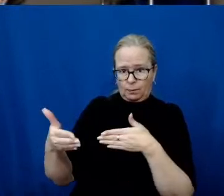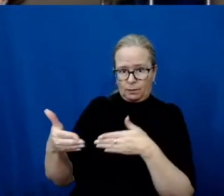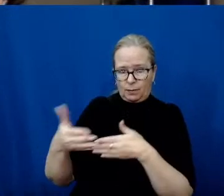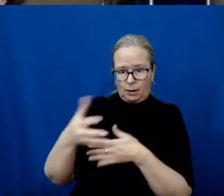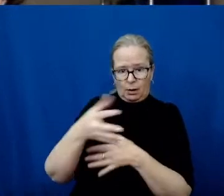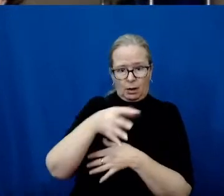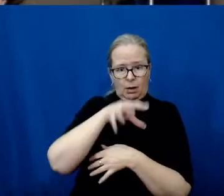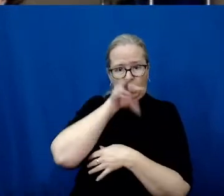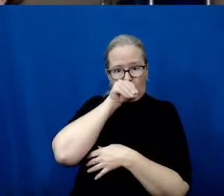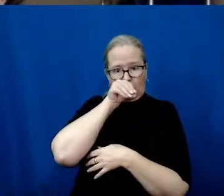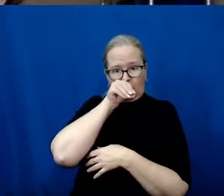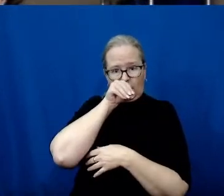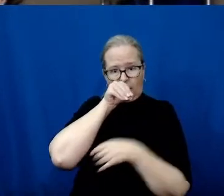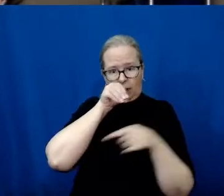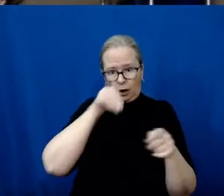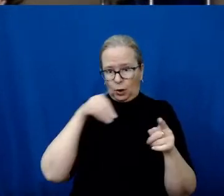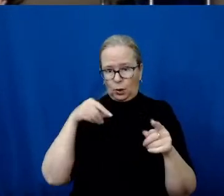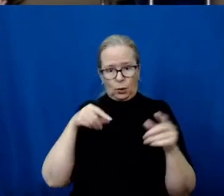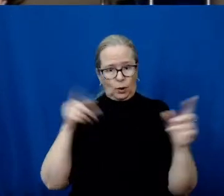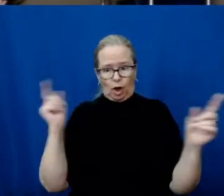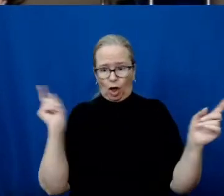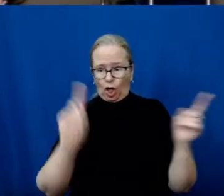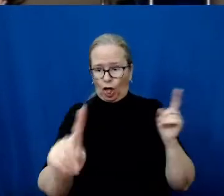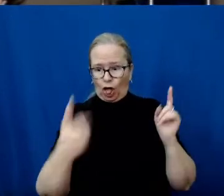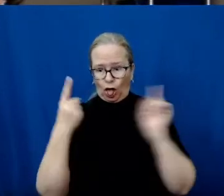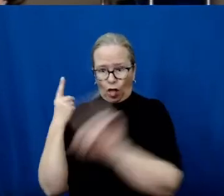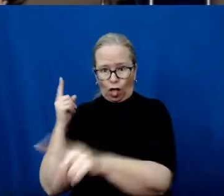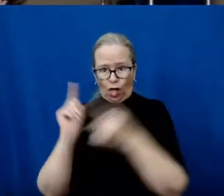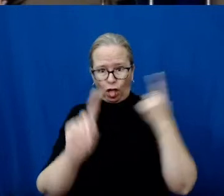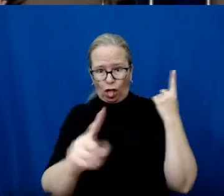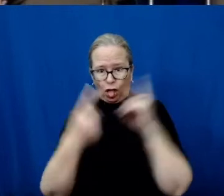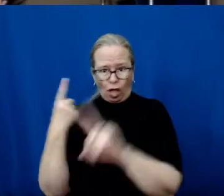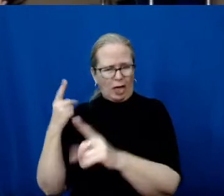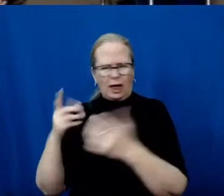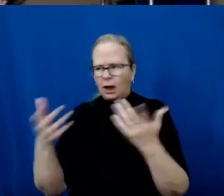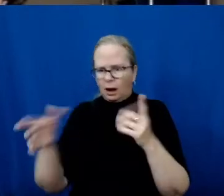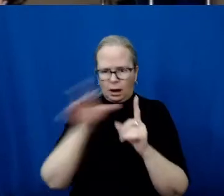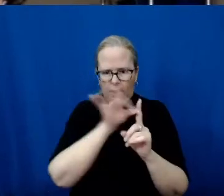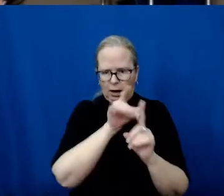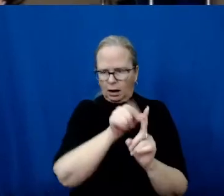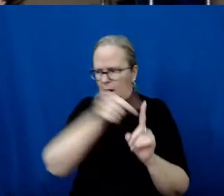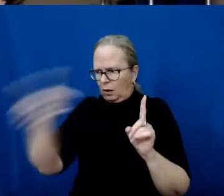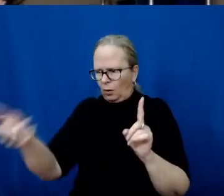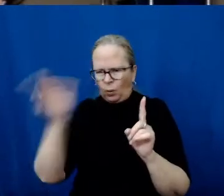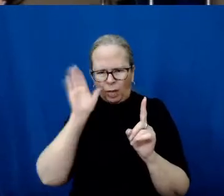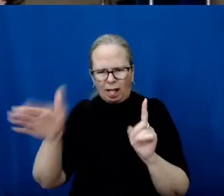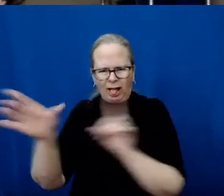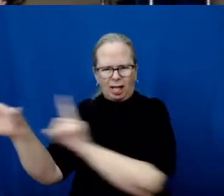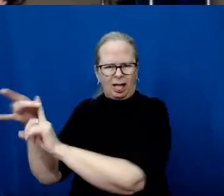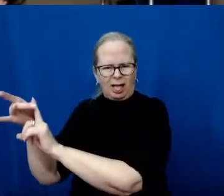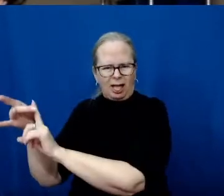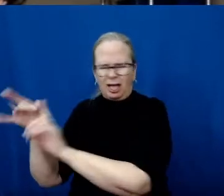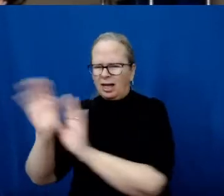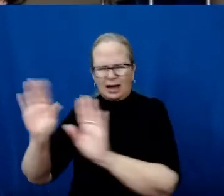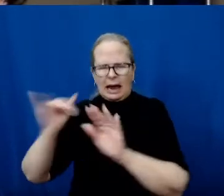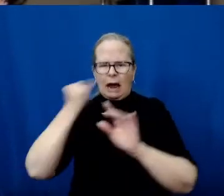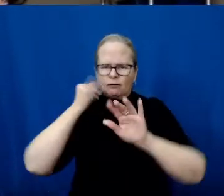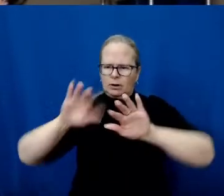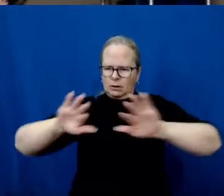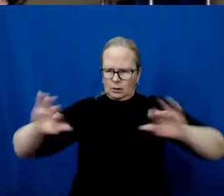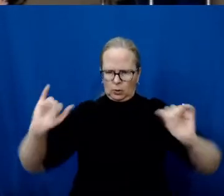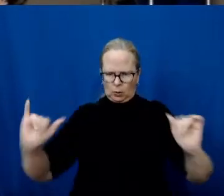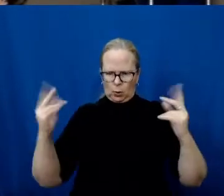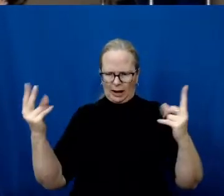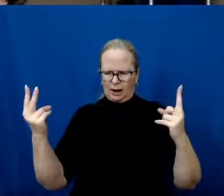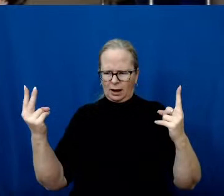a very basic understanding that once more people know, I think it becomes more intuitive and it's less intimidating.